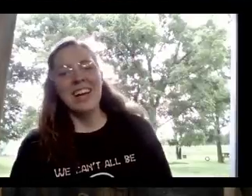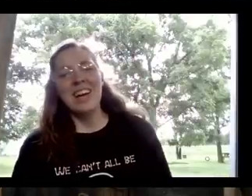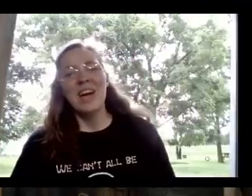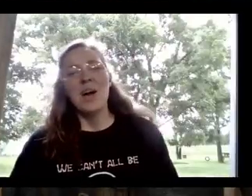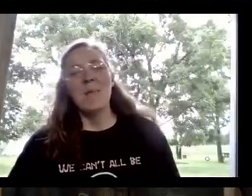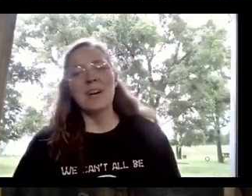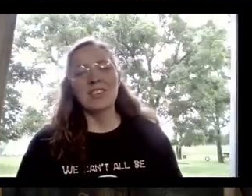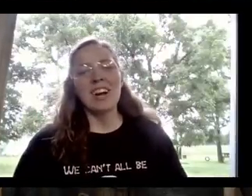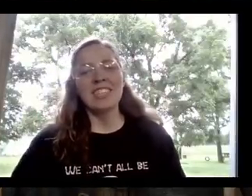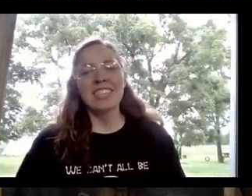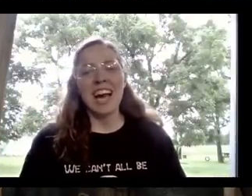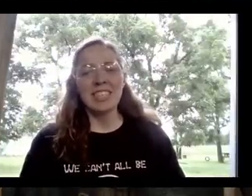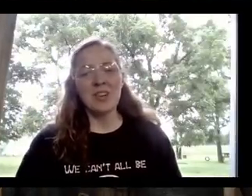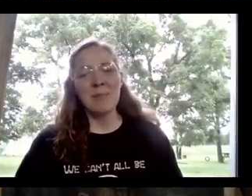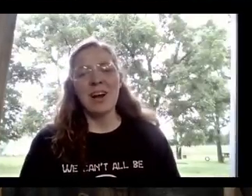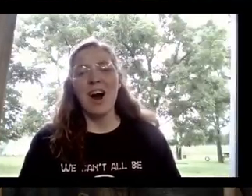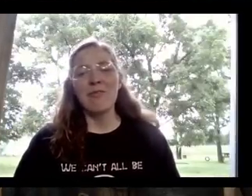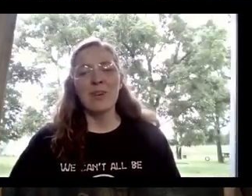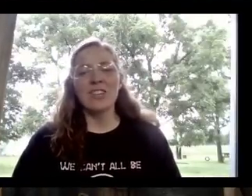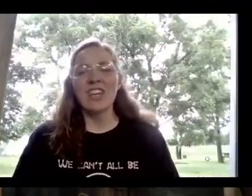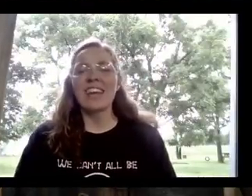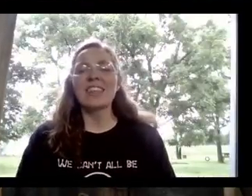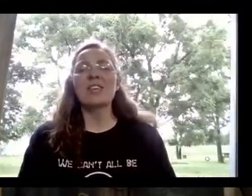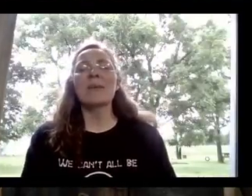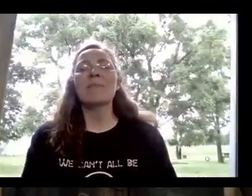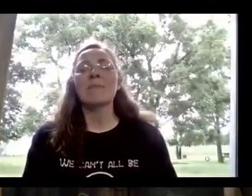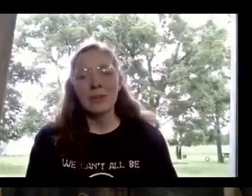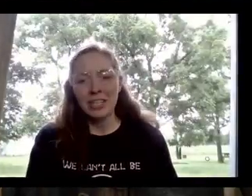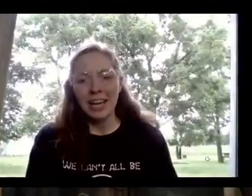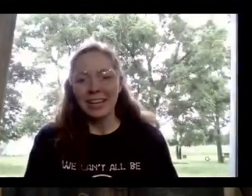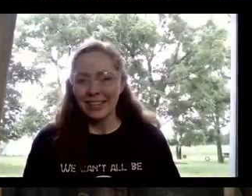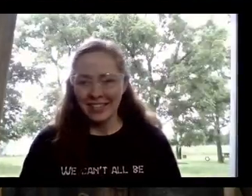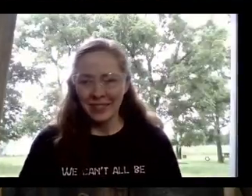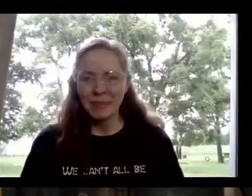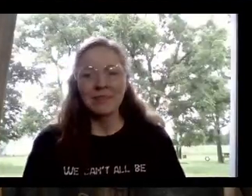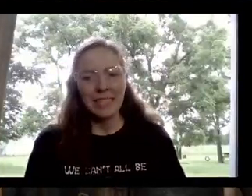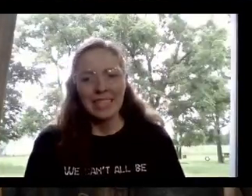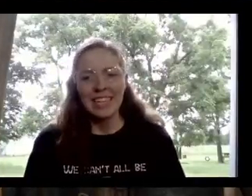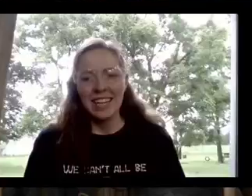Stuff. Paul Scott says, ice cream in a hot forge? I think you mean milkshake.